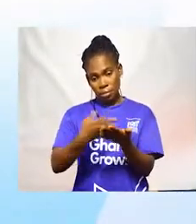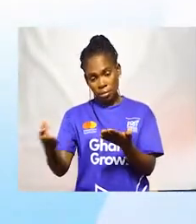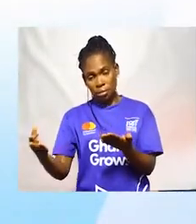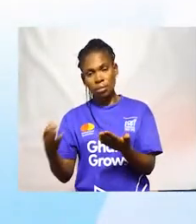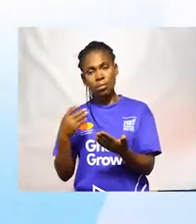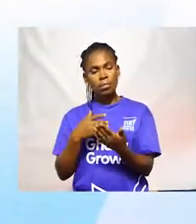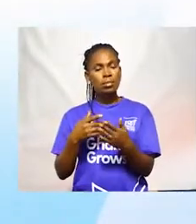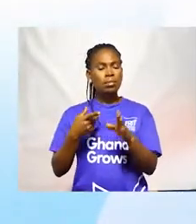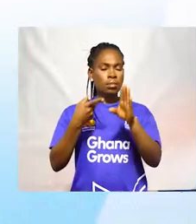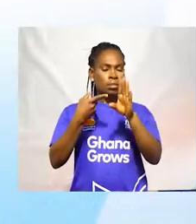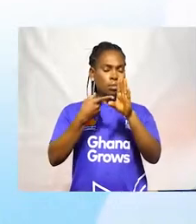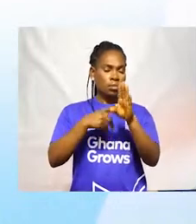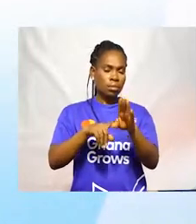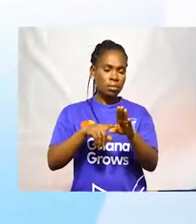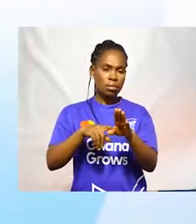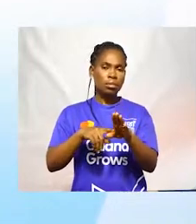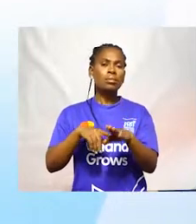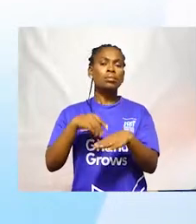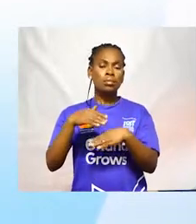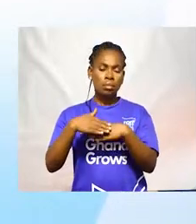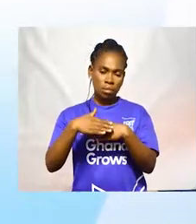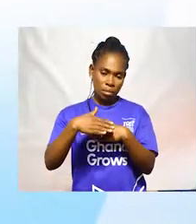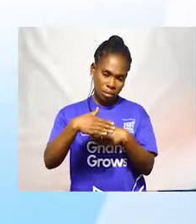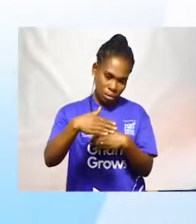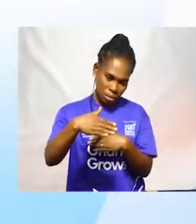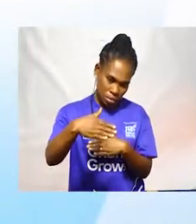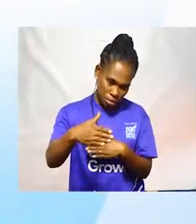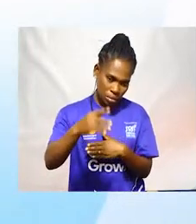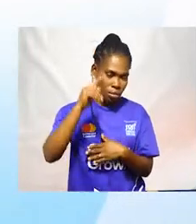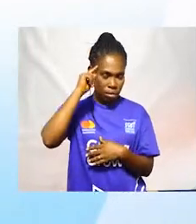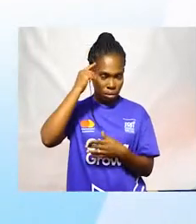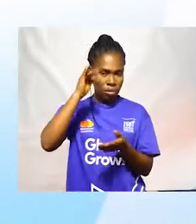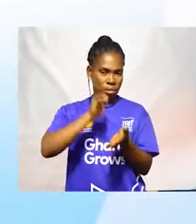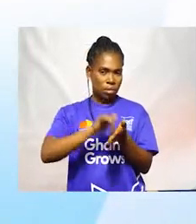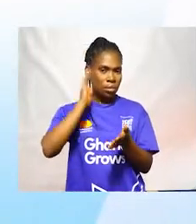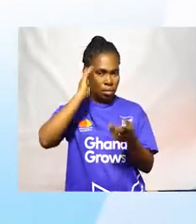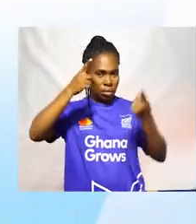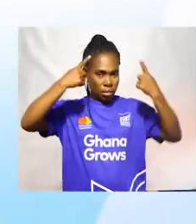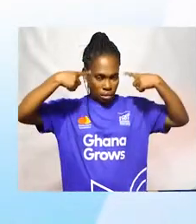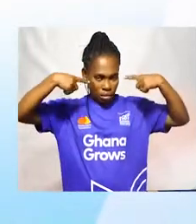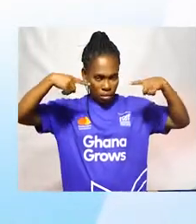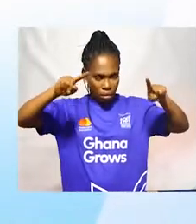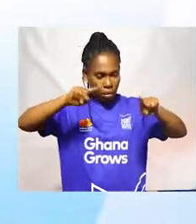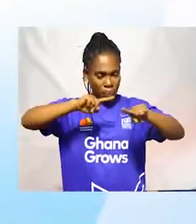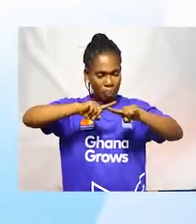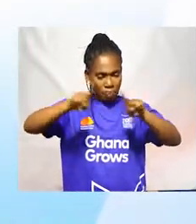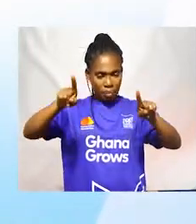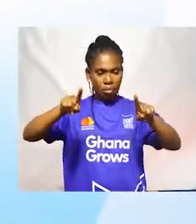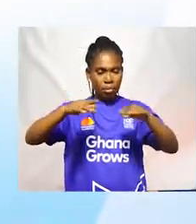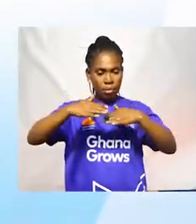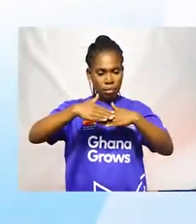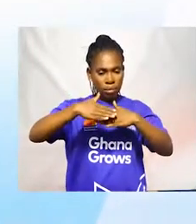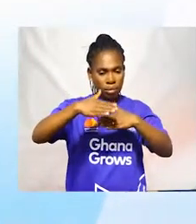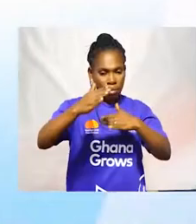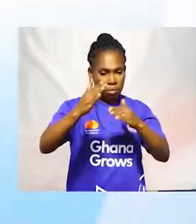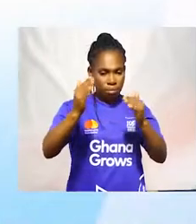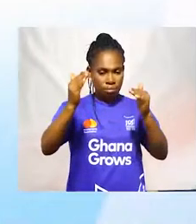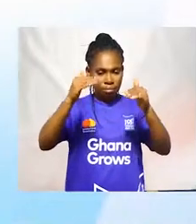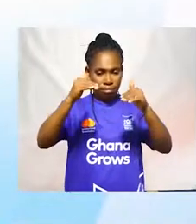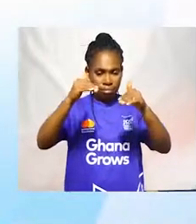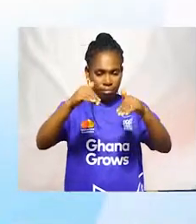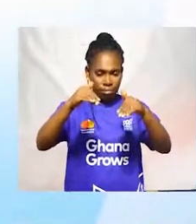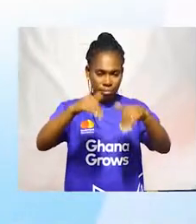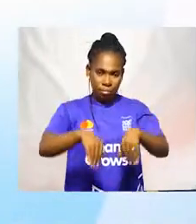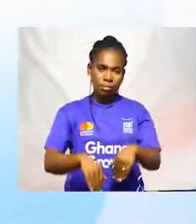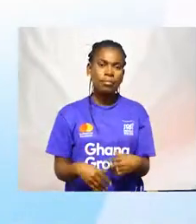the journey and you acknowledge that you made progress, but you are falling down from the seventh floor to maybe, you